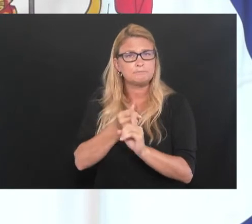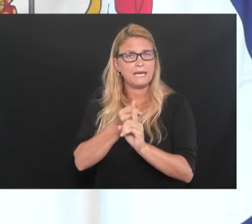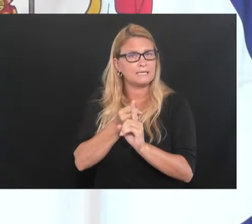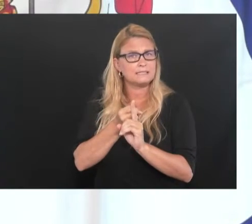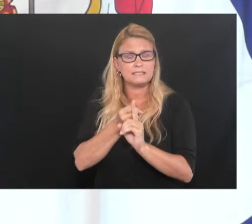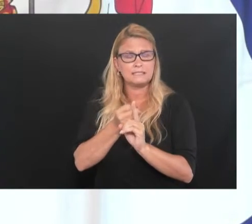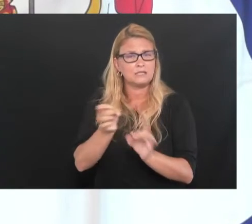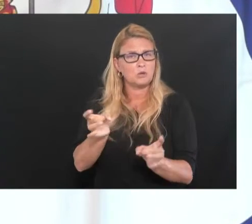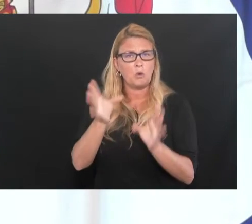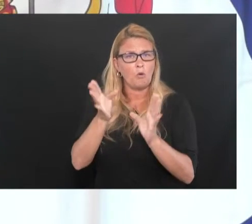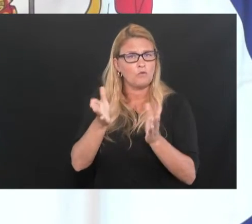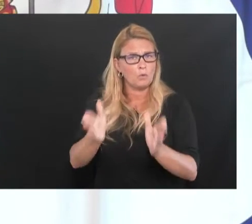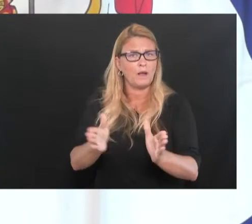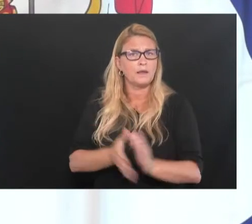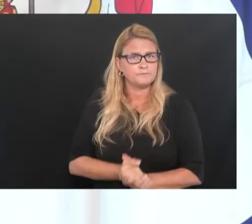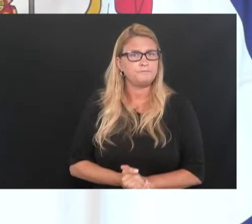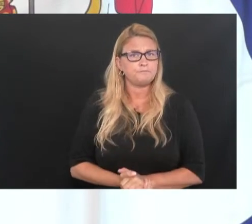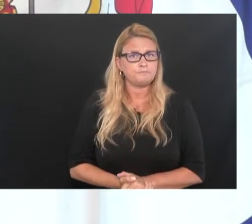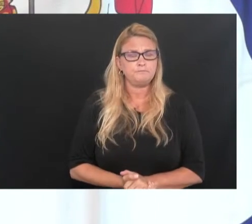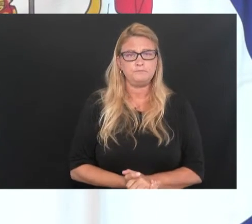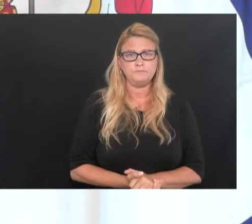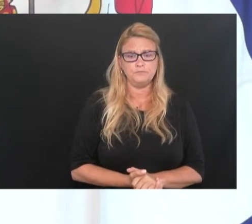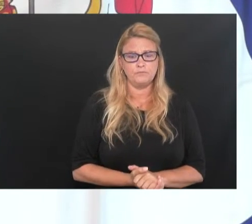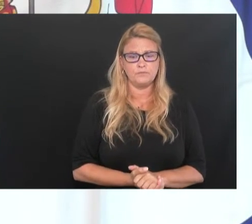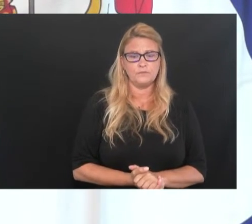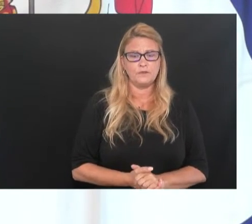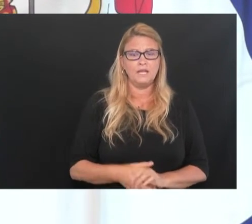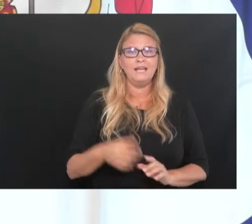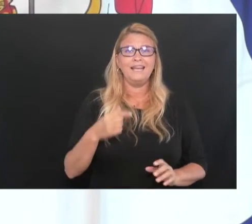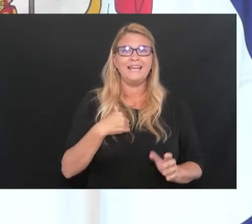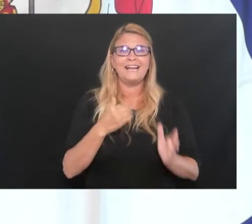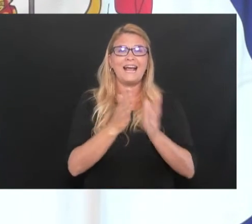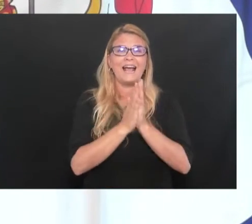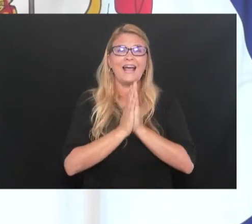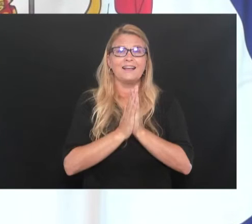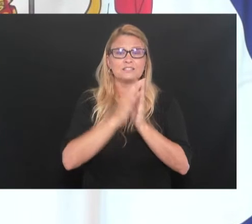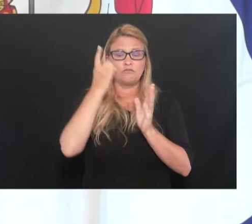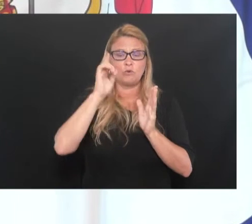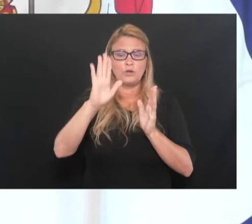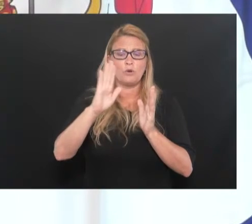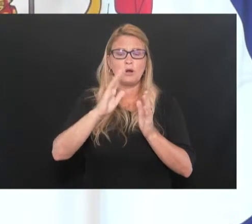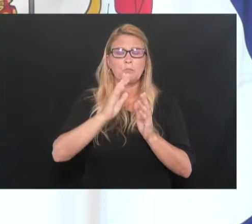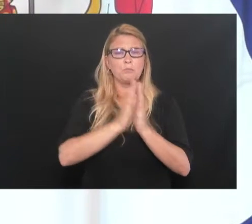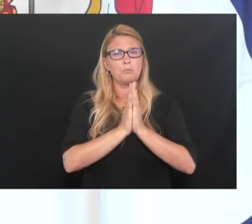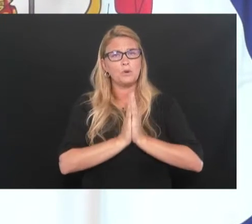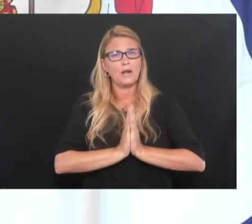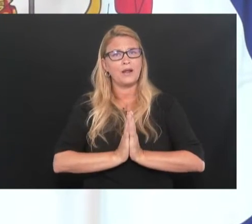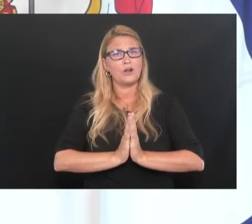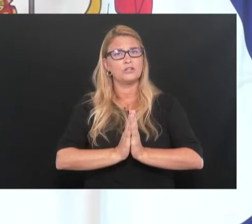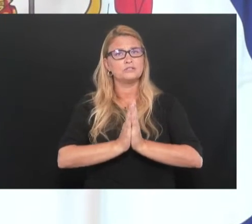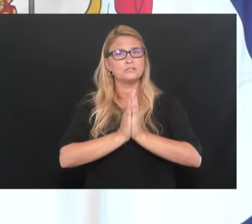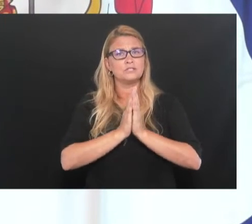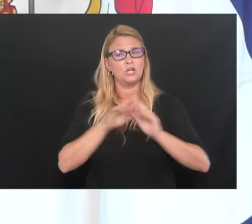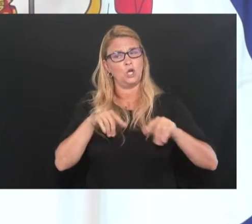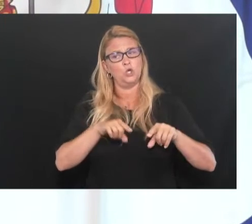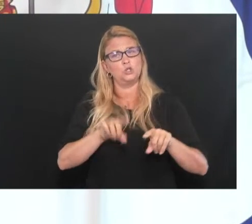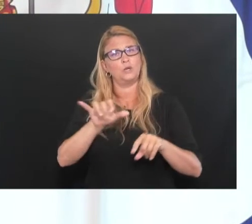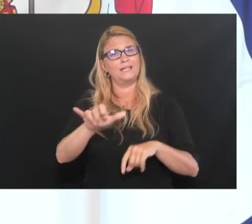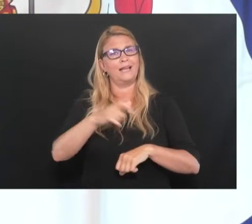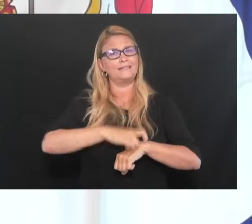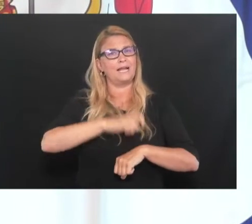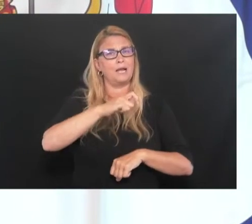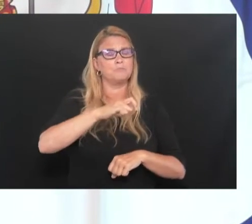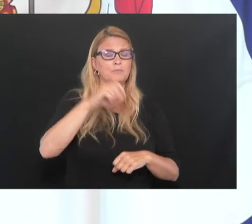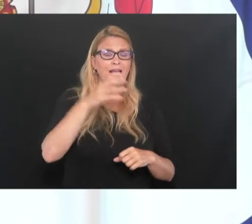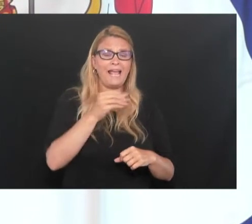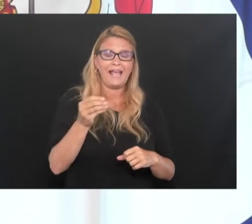way. And I absolutely ask you for your prayers always for those at that time that we lost, and as I do for